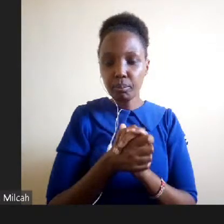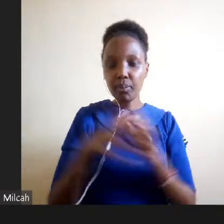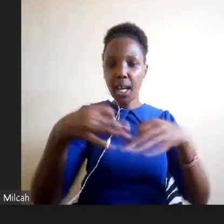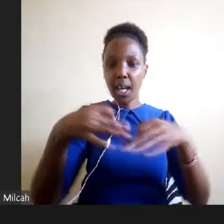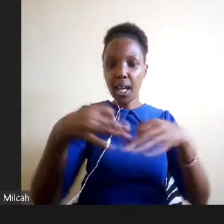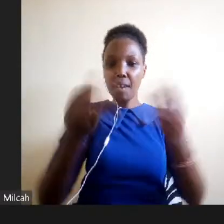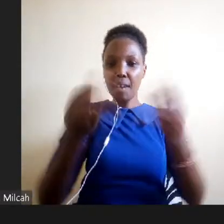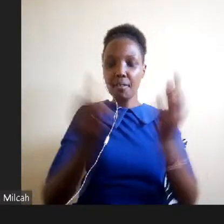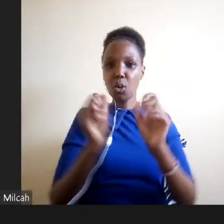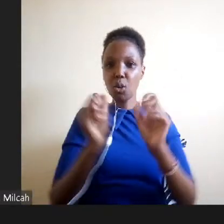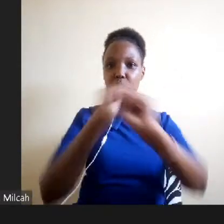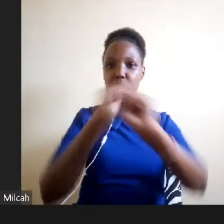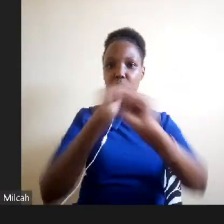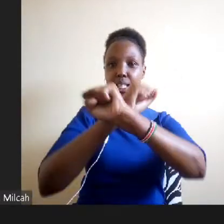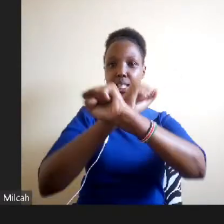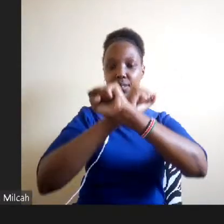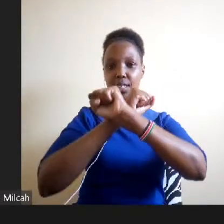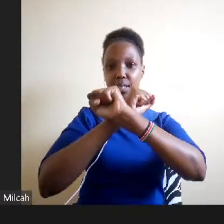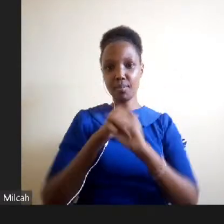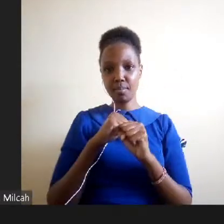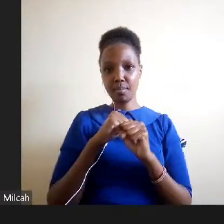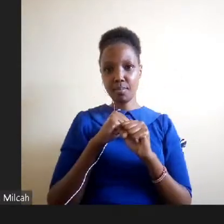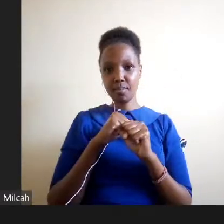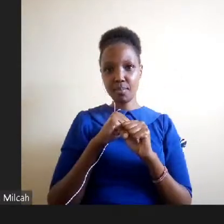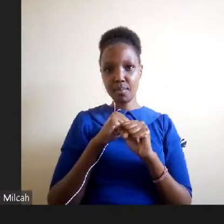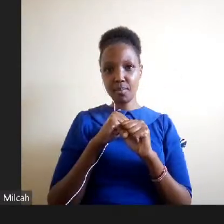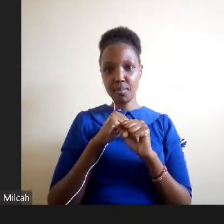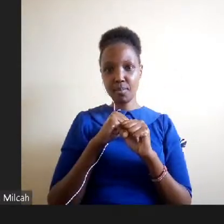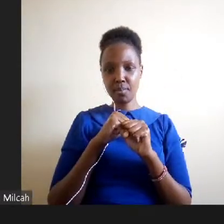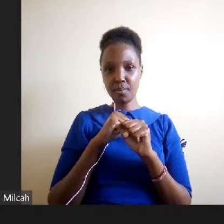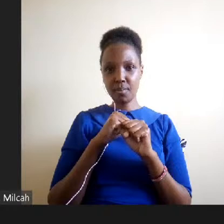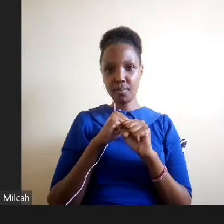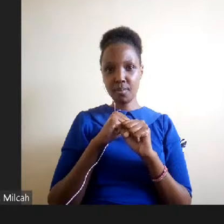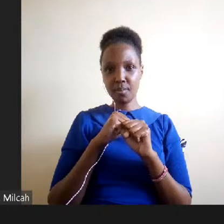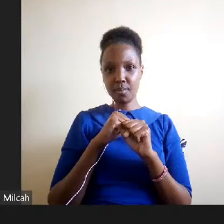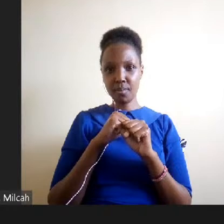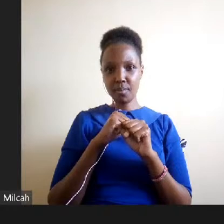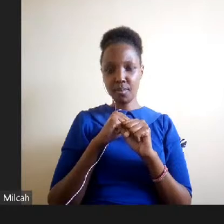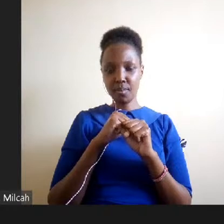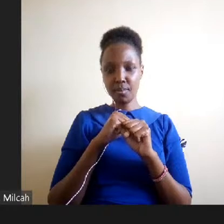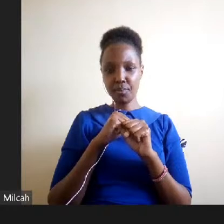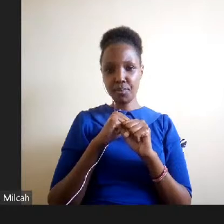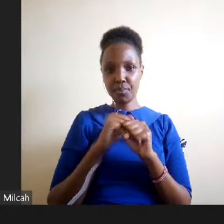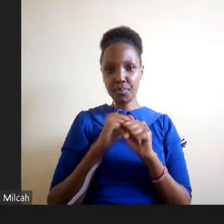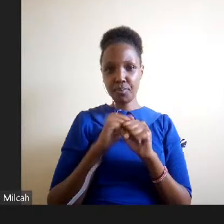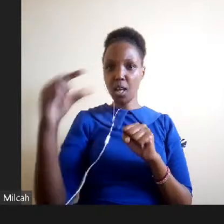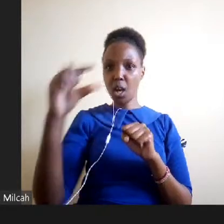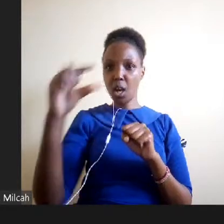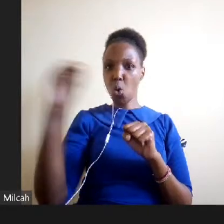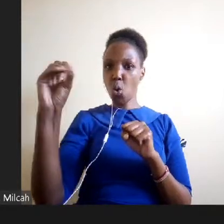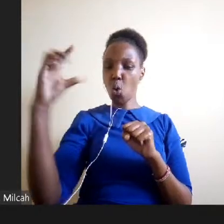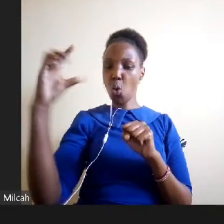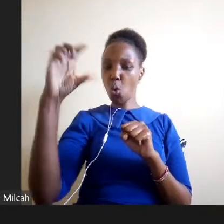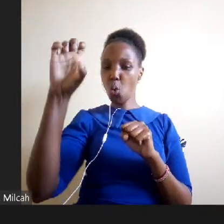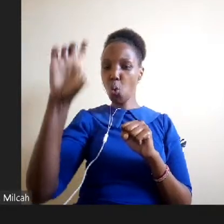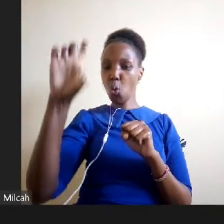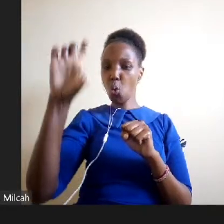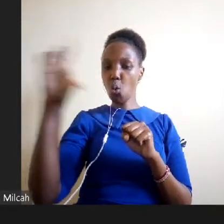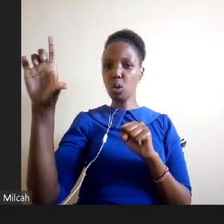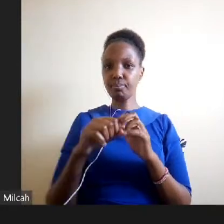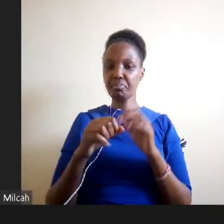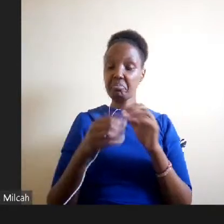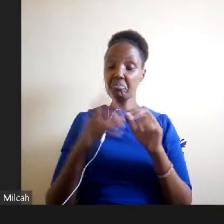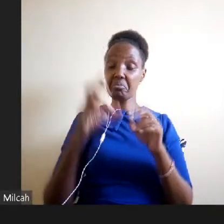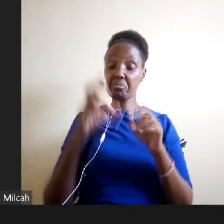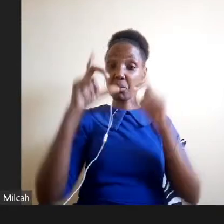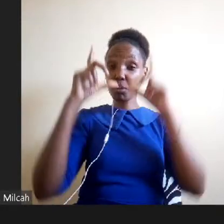Did you know there's a way to filter out explicit content from your Google searches? With Google Safe Search, sexually explicit images, videos, and results